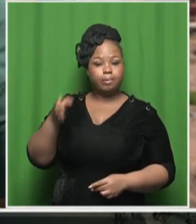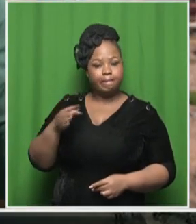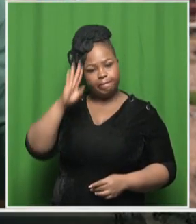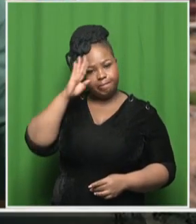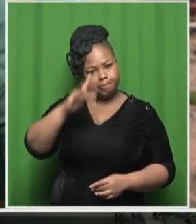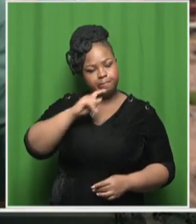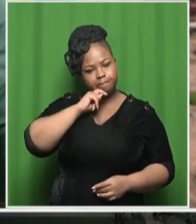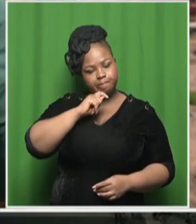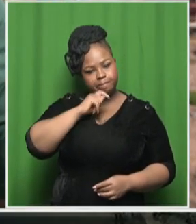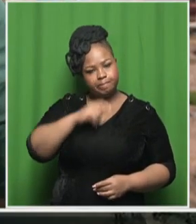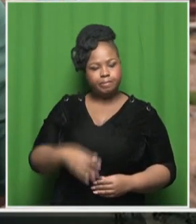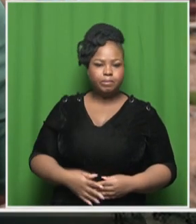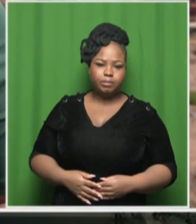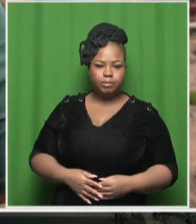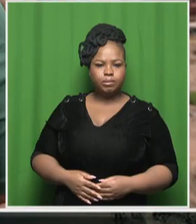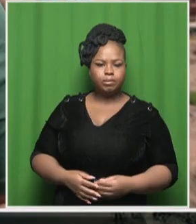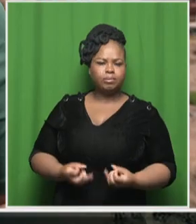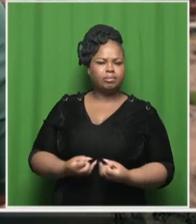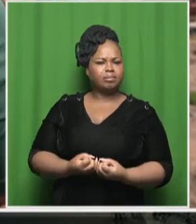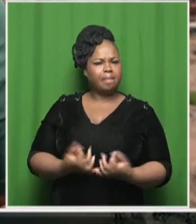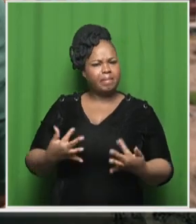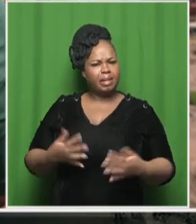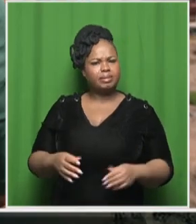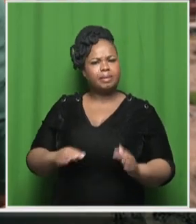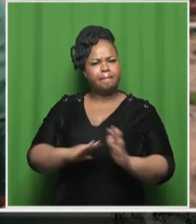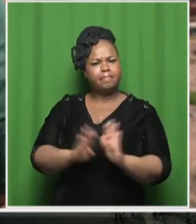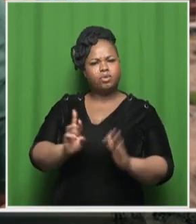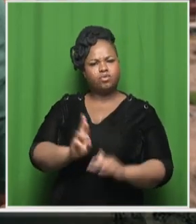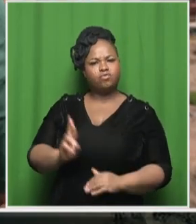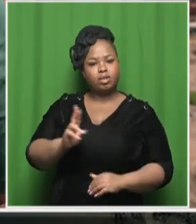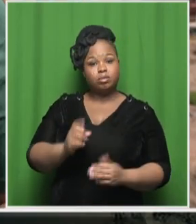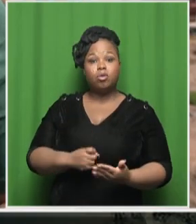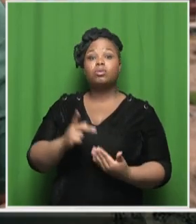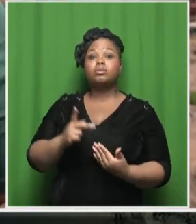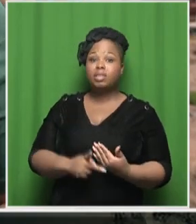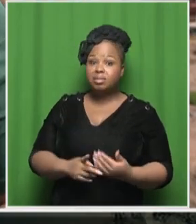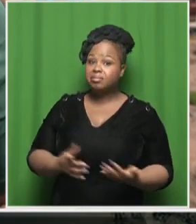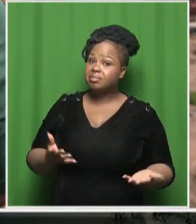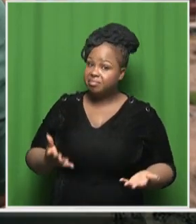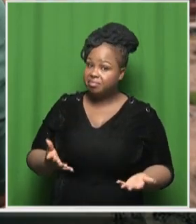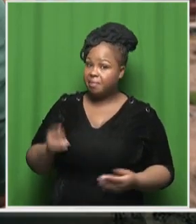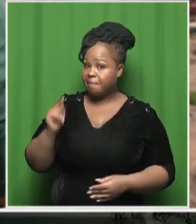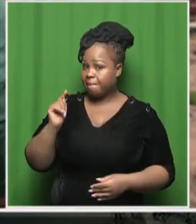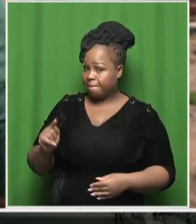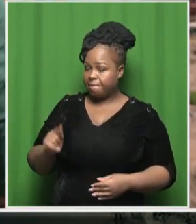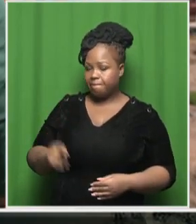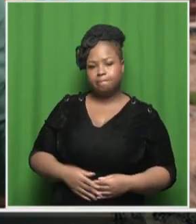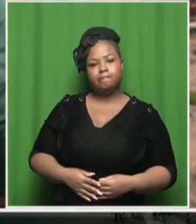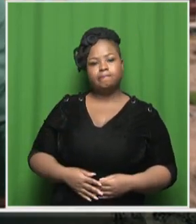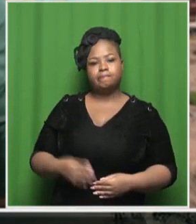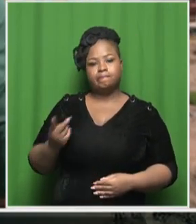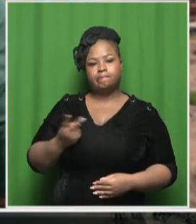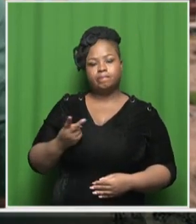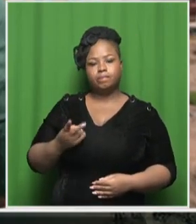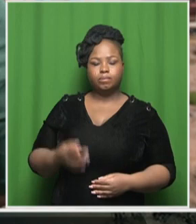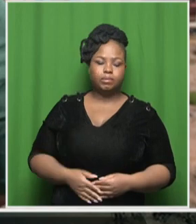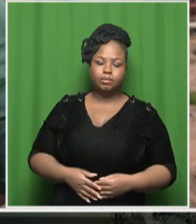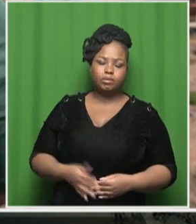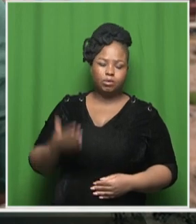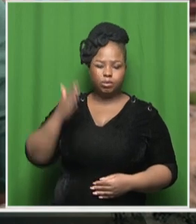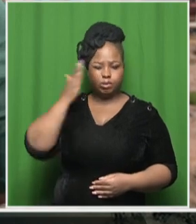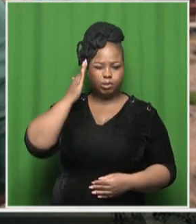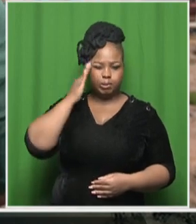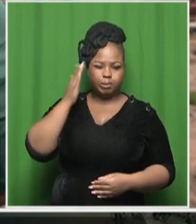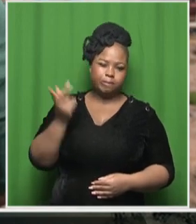good morning. And of course, multi-billion rand projects. But of course, this, if you will, against the backdrop where we